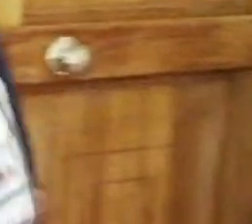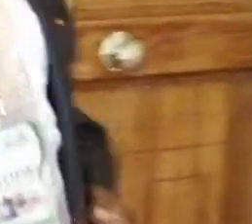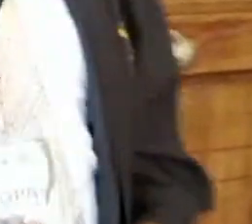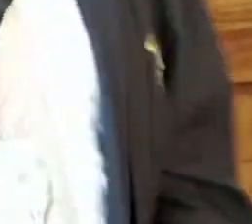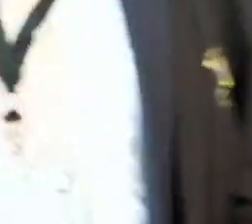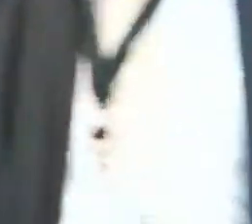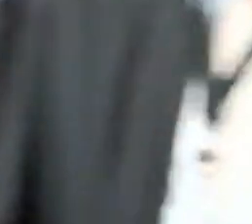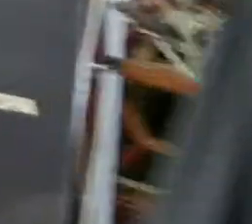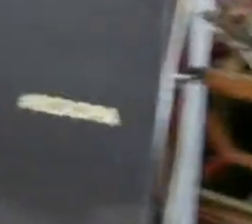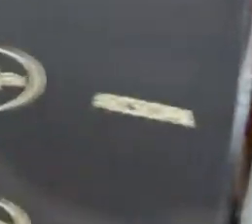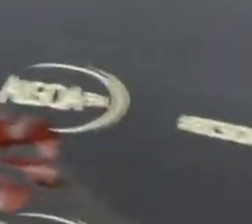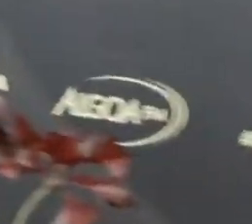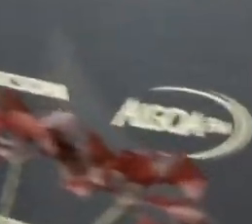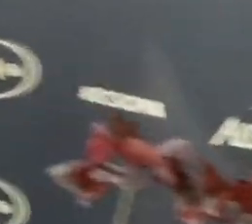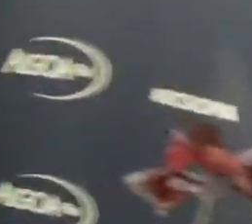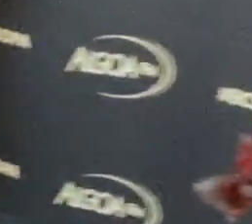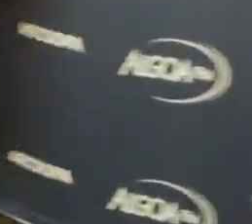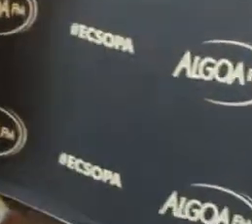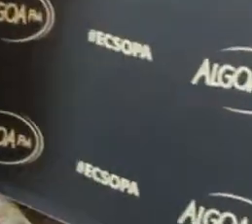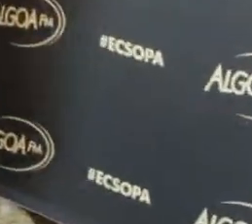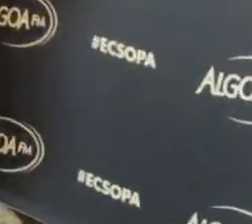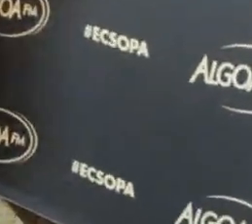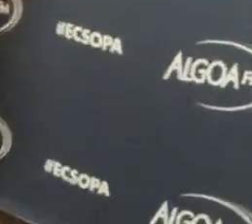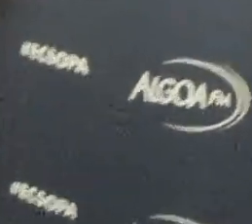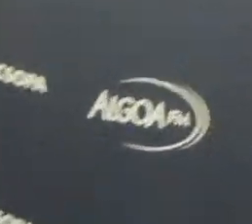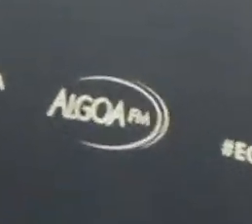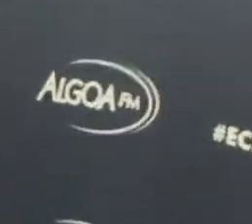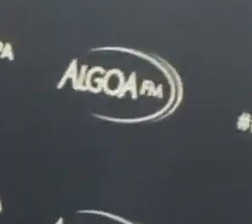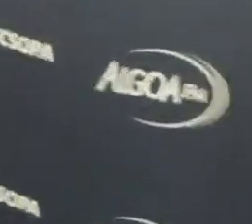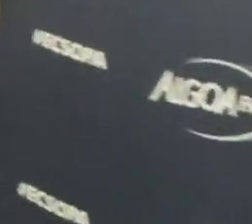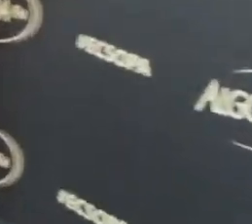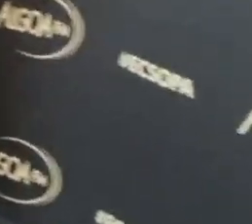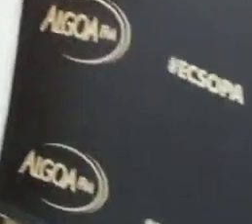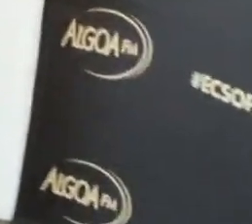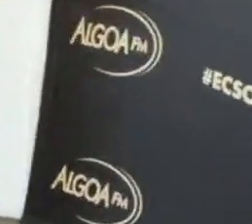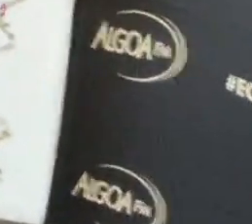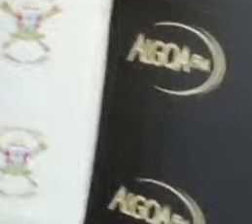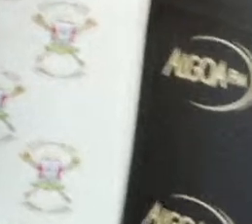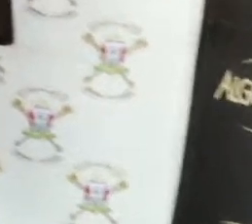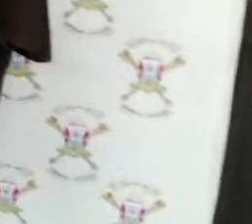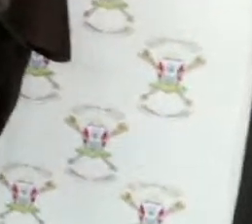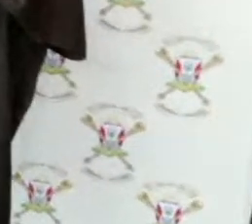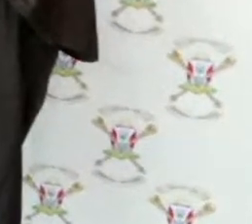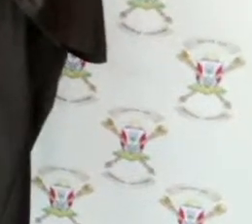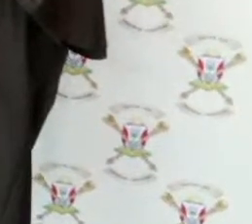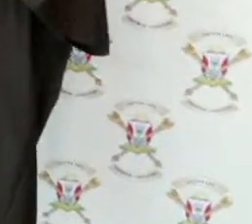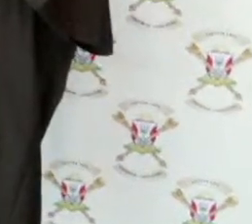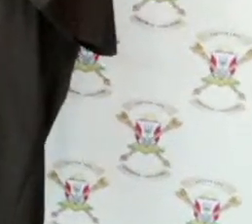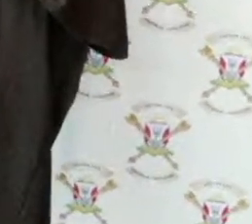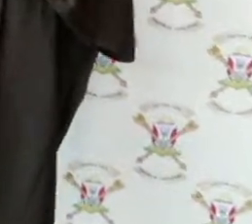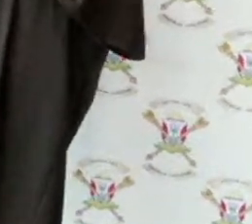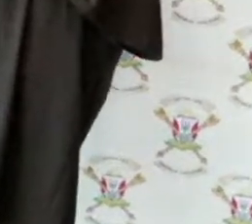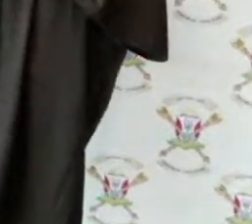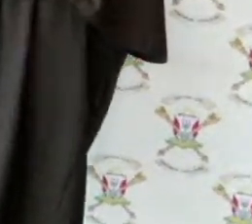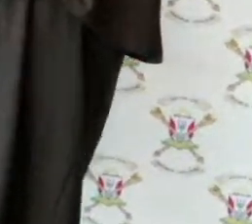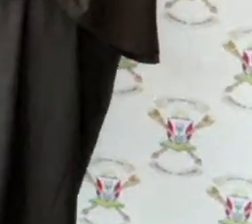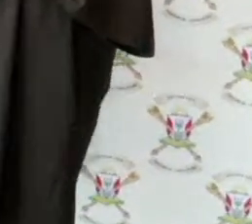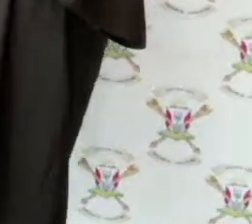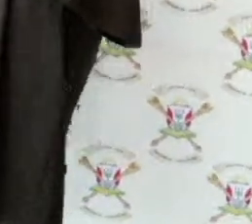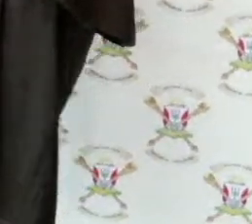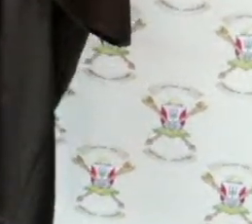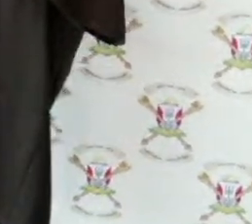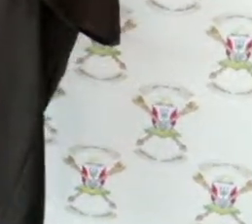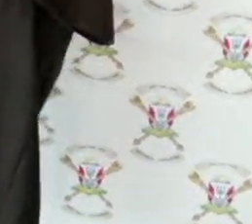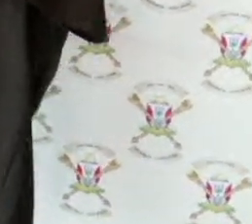Daily Dispatch, and the members of the media are here. And there they are, taking the photo there